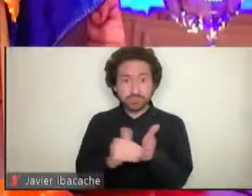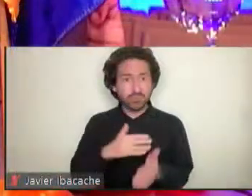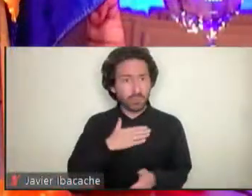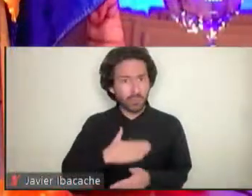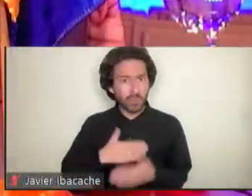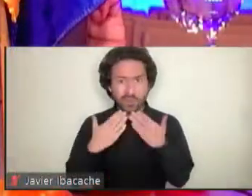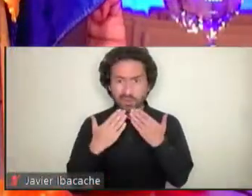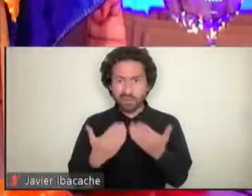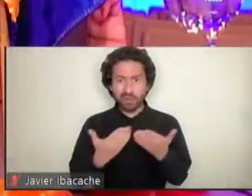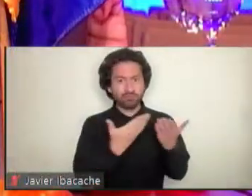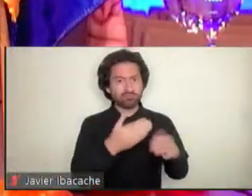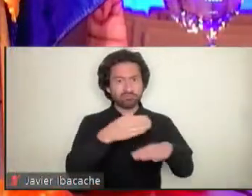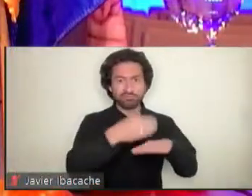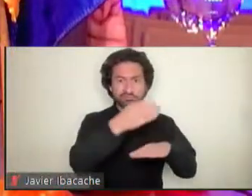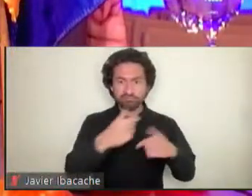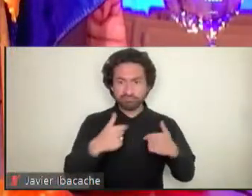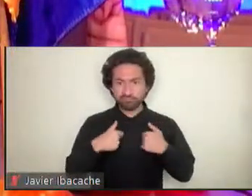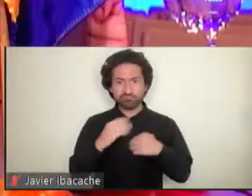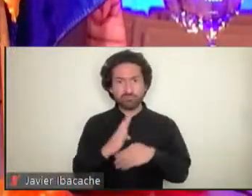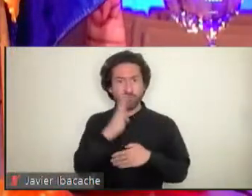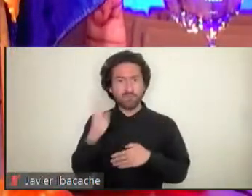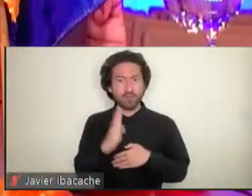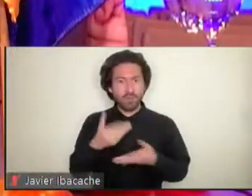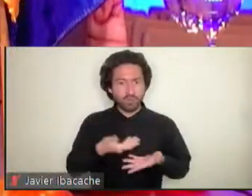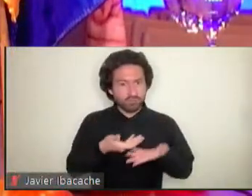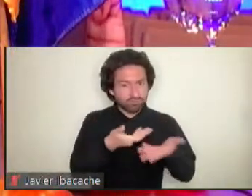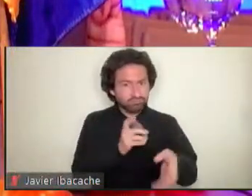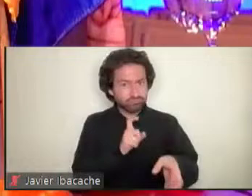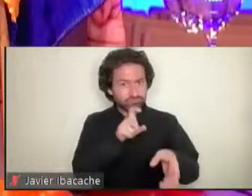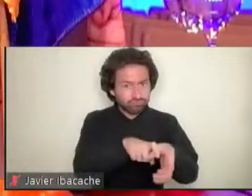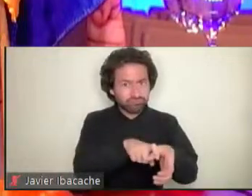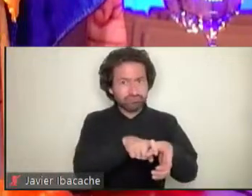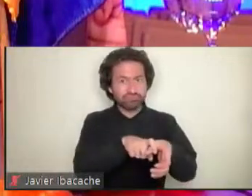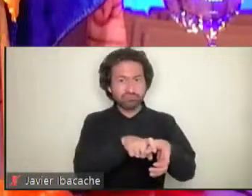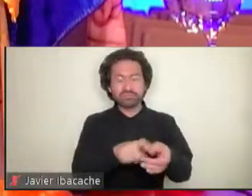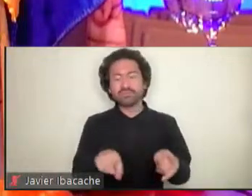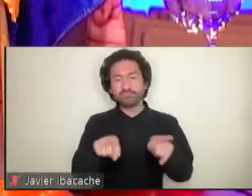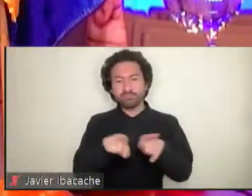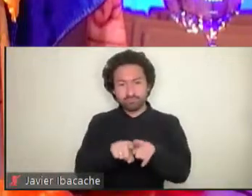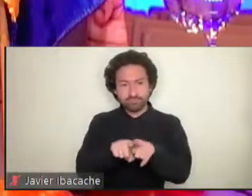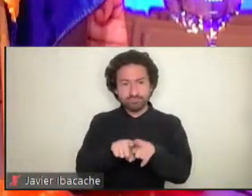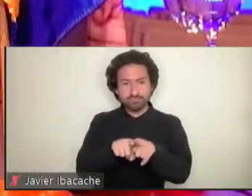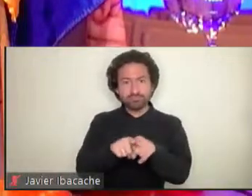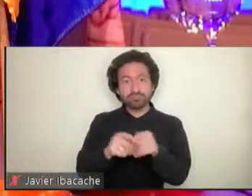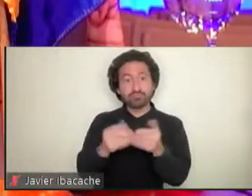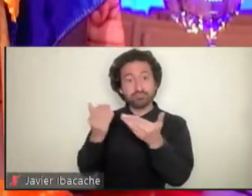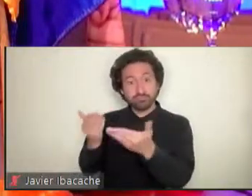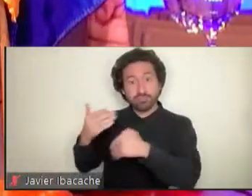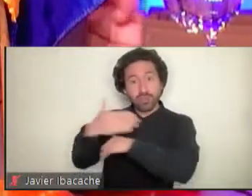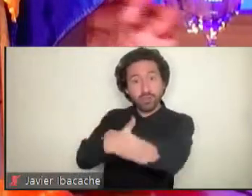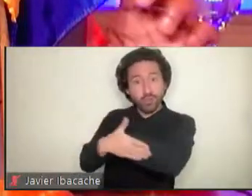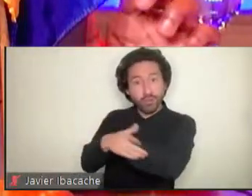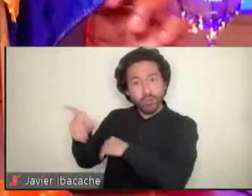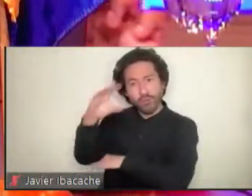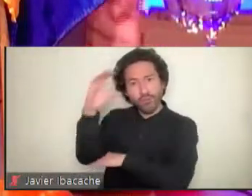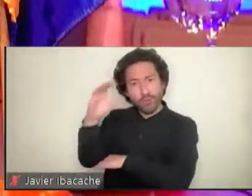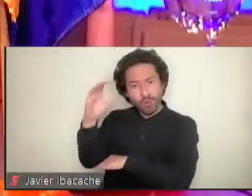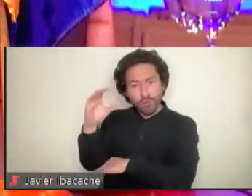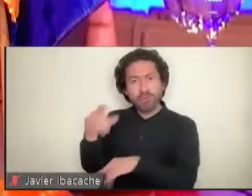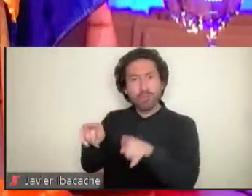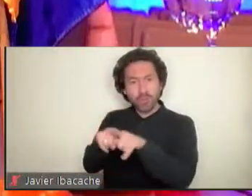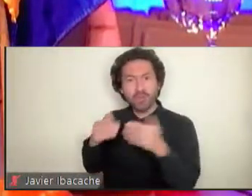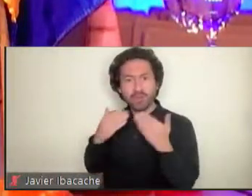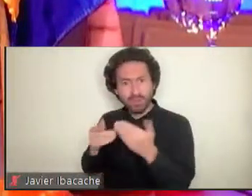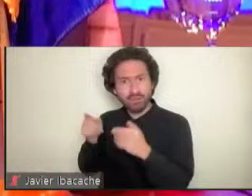ECLAC for inviting Barbados to participate, and also the host country, Colombia, for hosting this very important